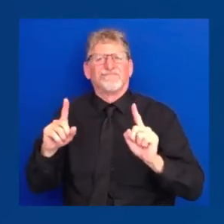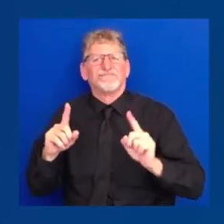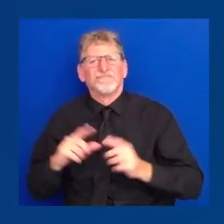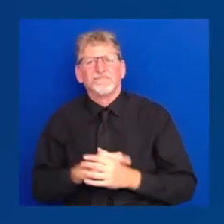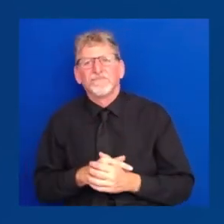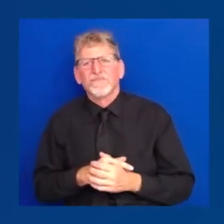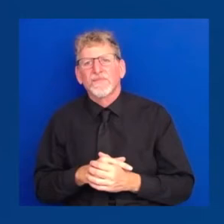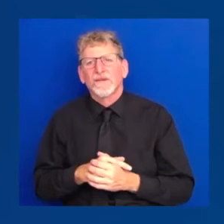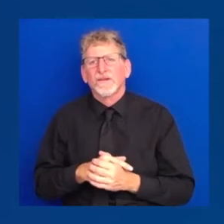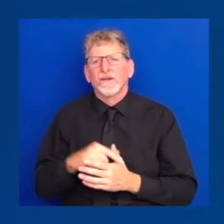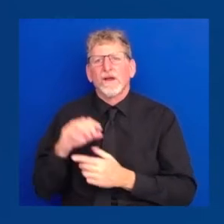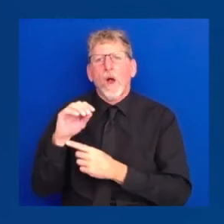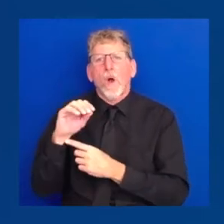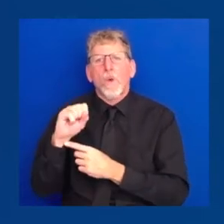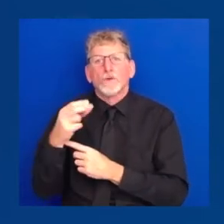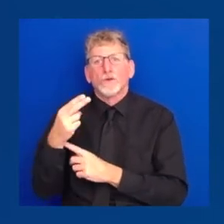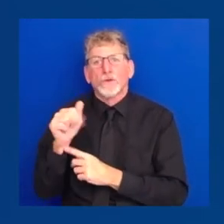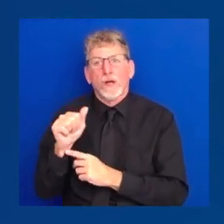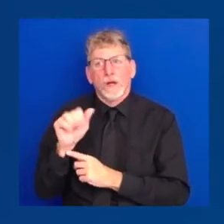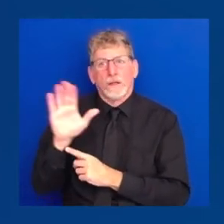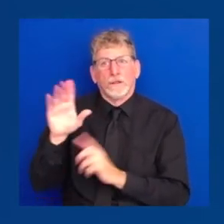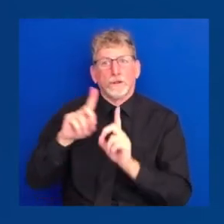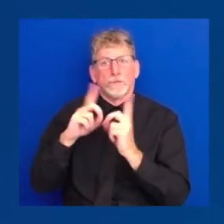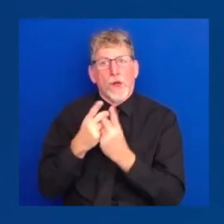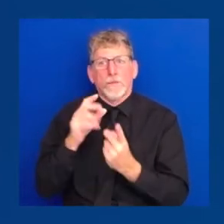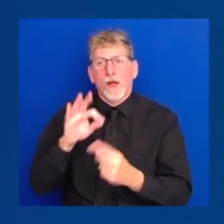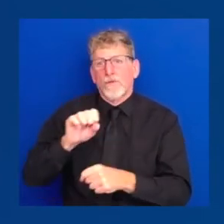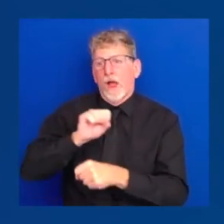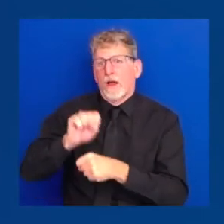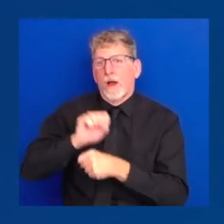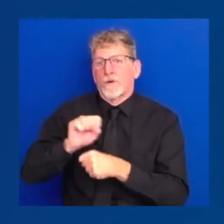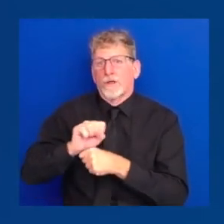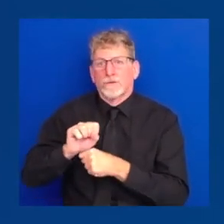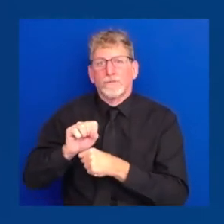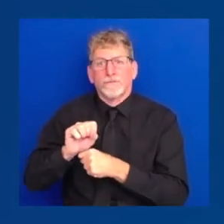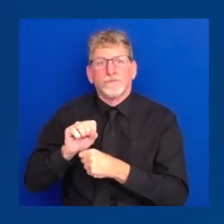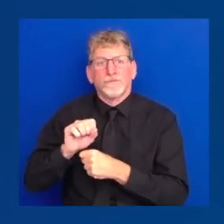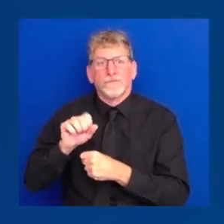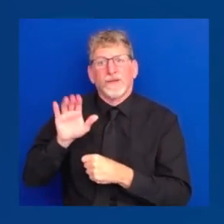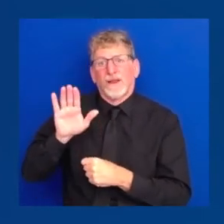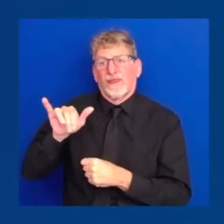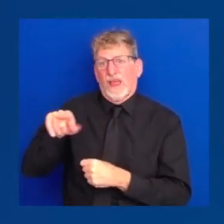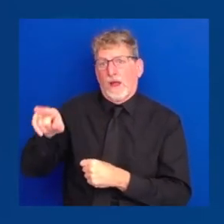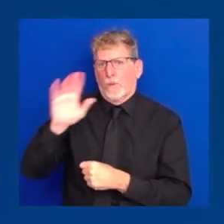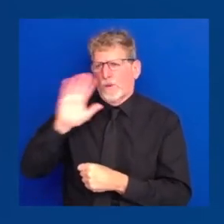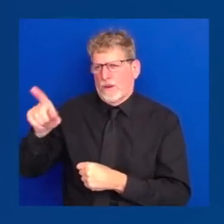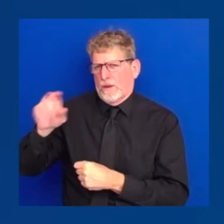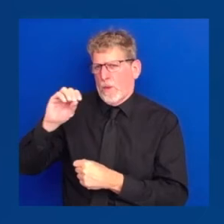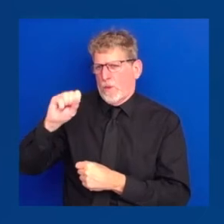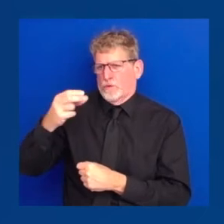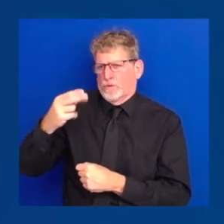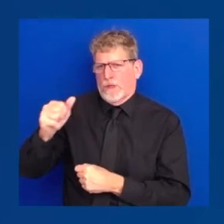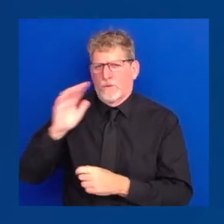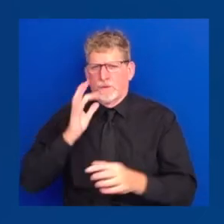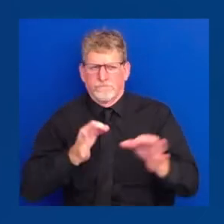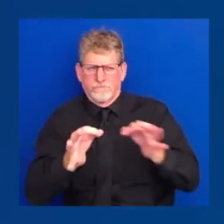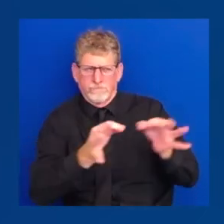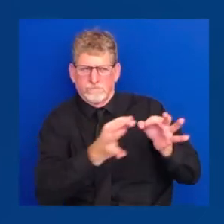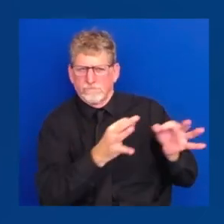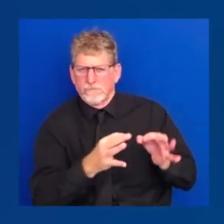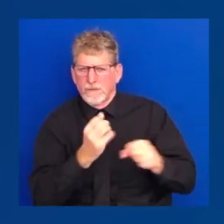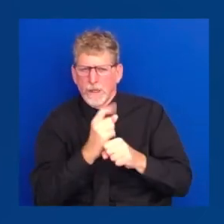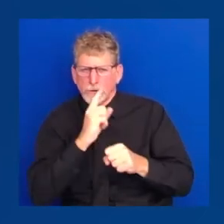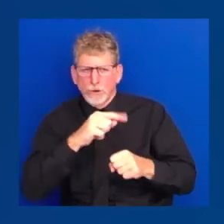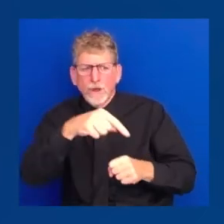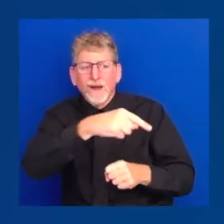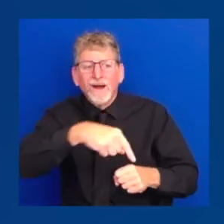update workplace guidance to better equip employees with the tools they need to ensure safer workplaces, including information, as we